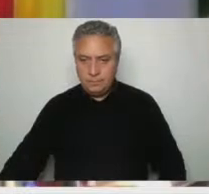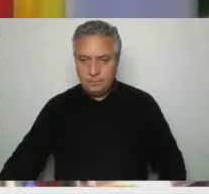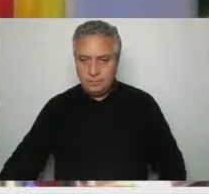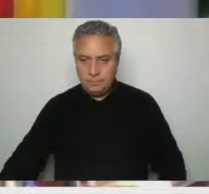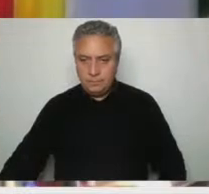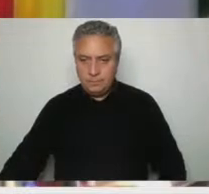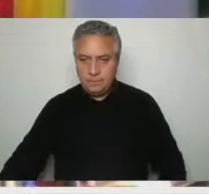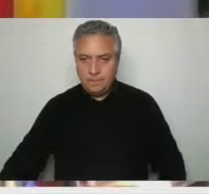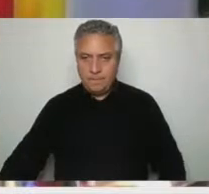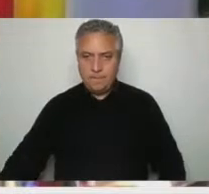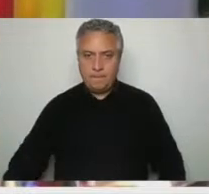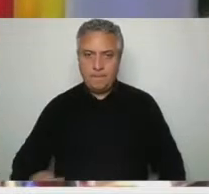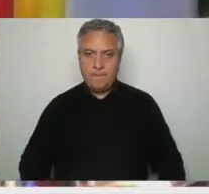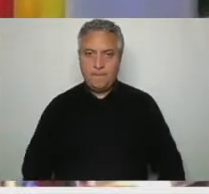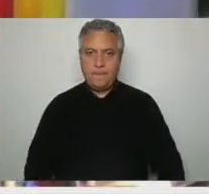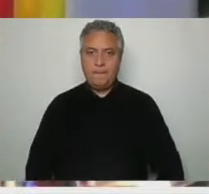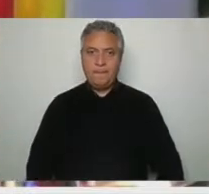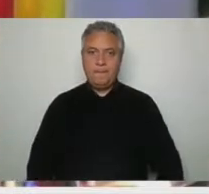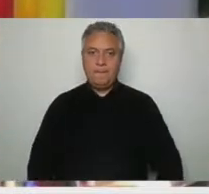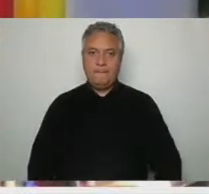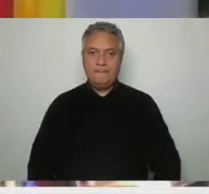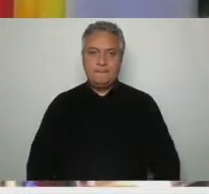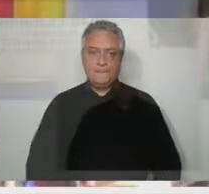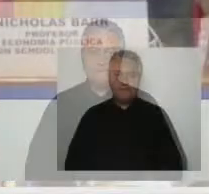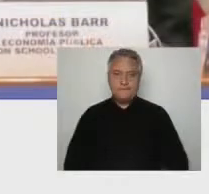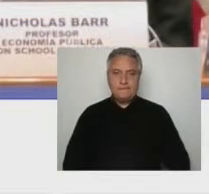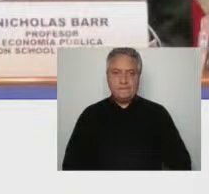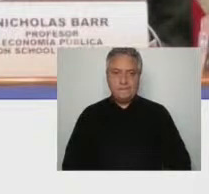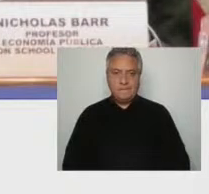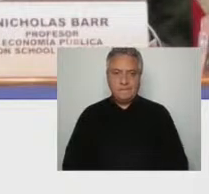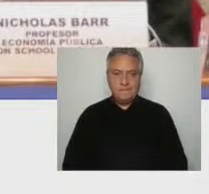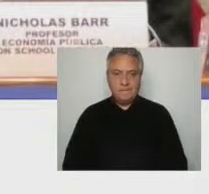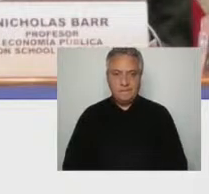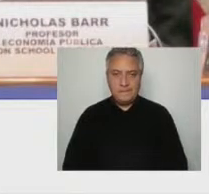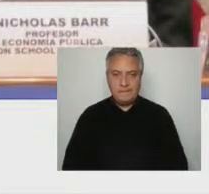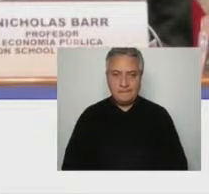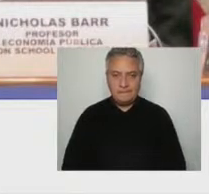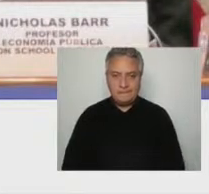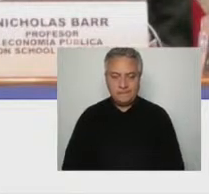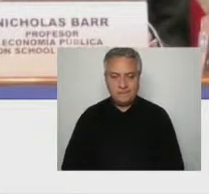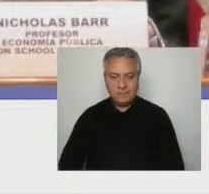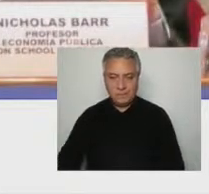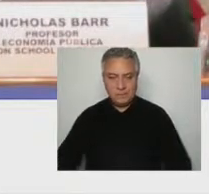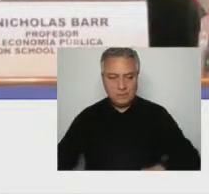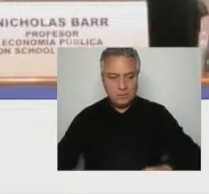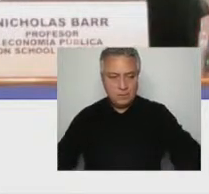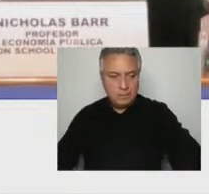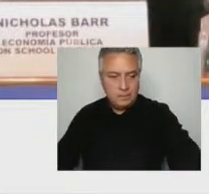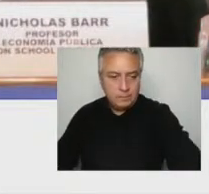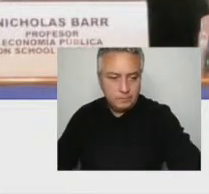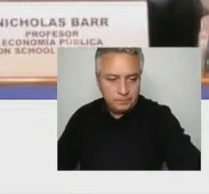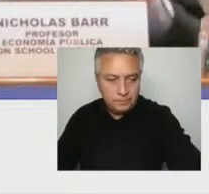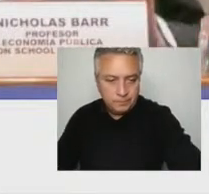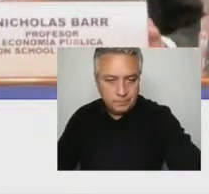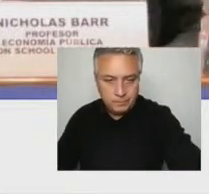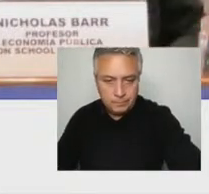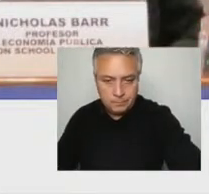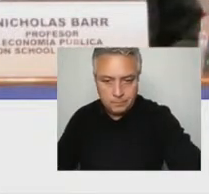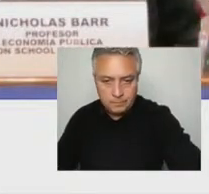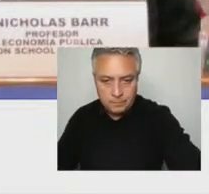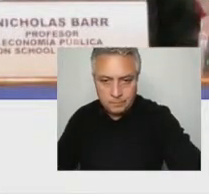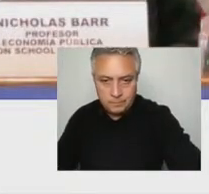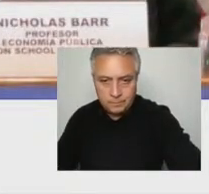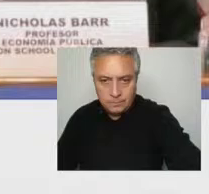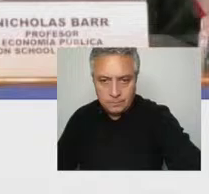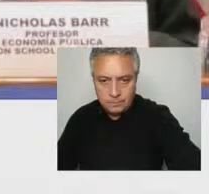several of the other speakers. What I want to do now is zoom in on some aspects of pension design that are